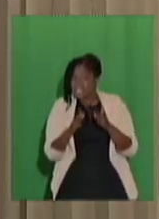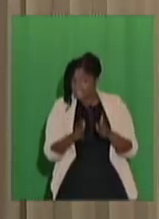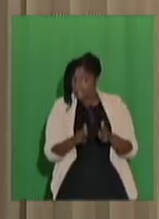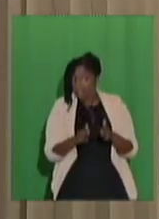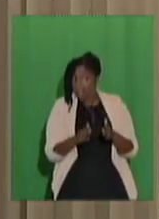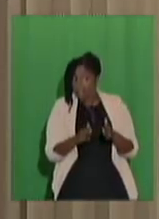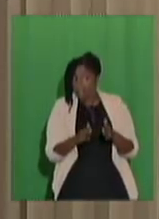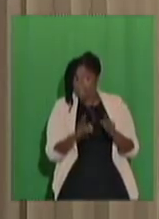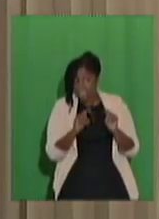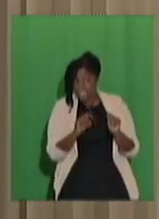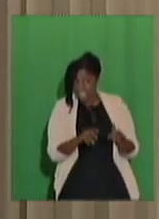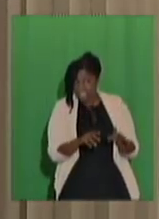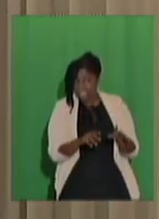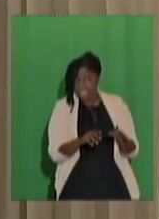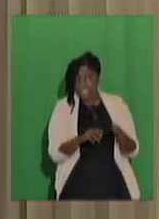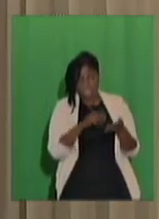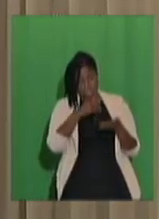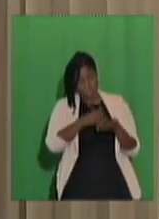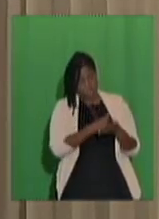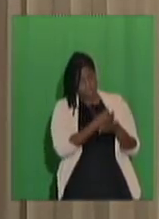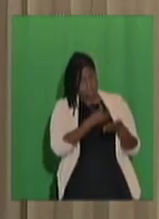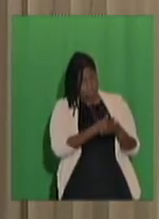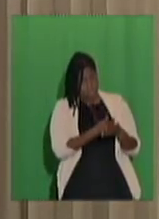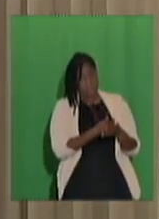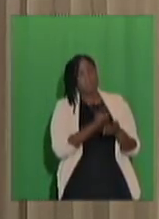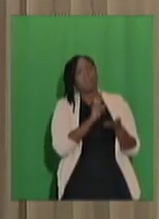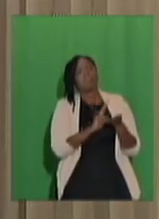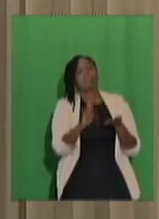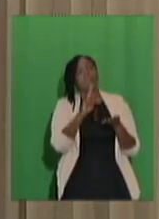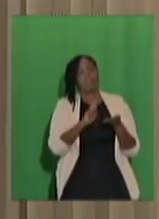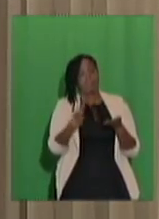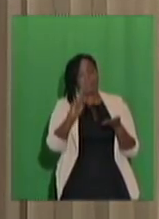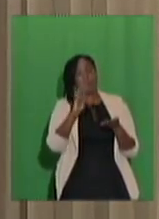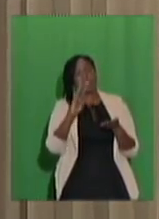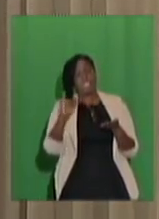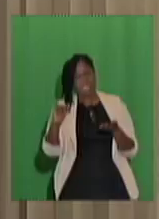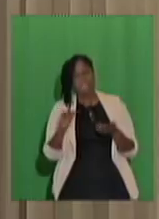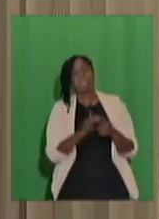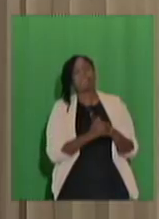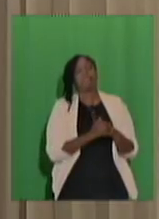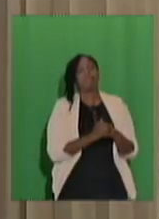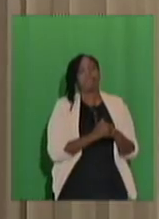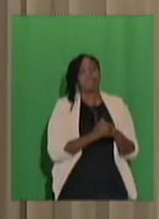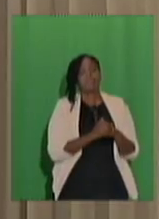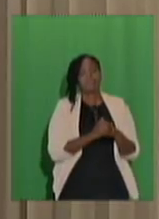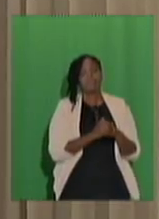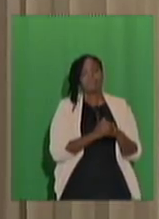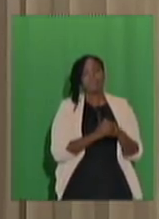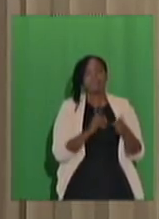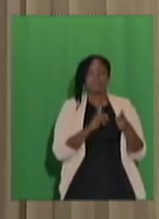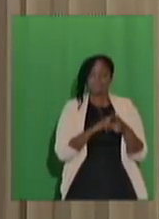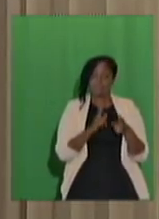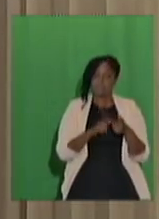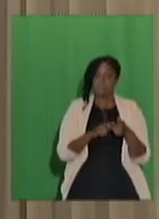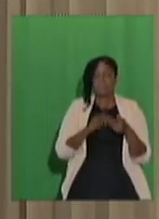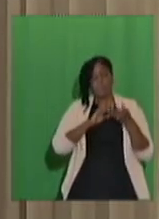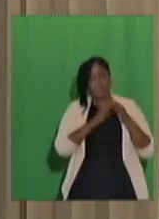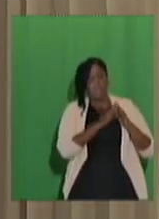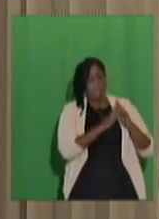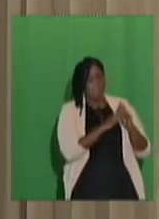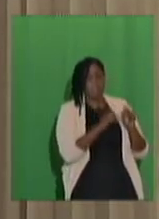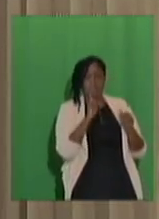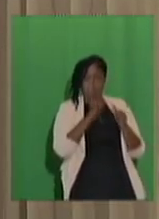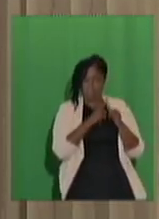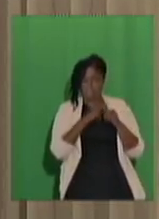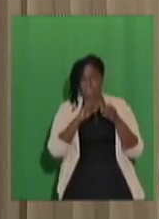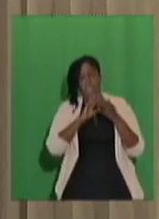the proposal to us. And of course, once we as a committee can review it, we will send that onwards to the Honorable Minister. In